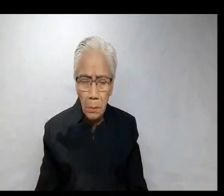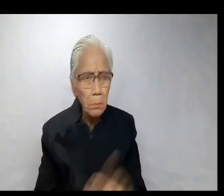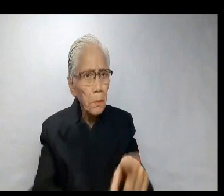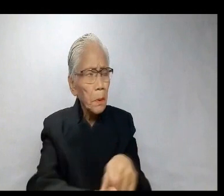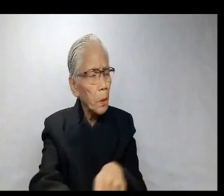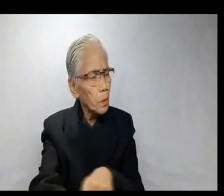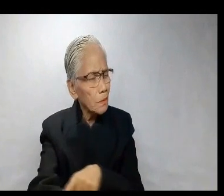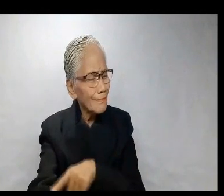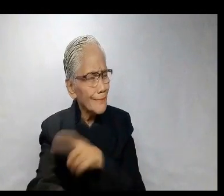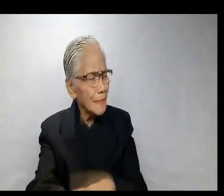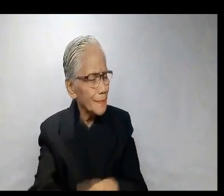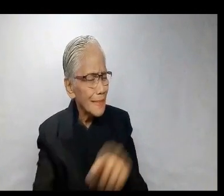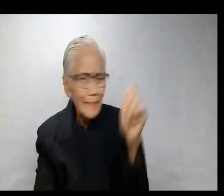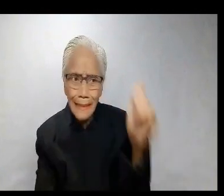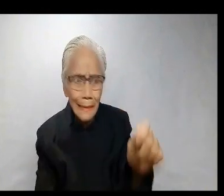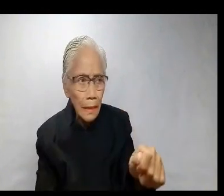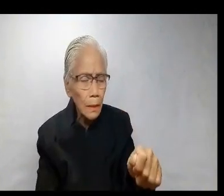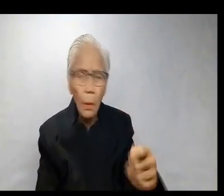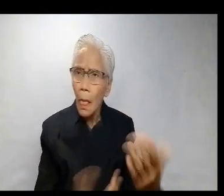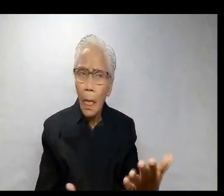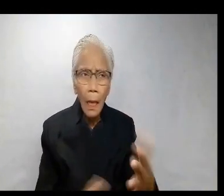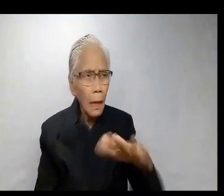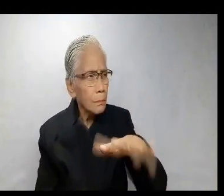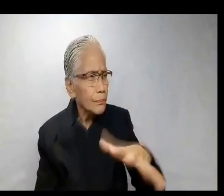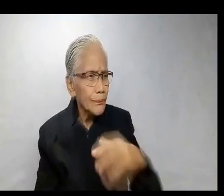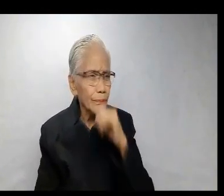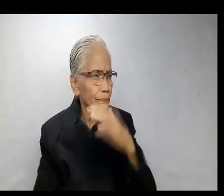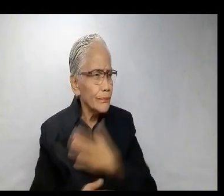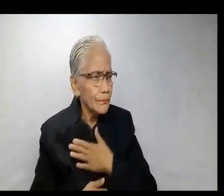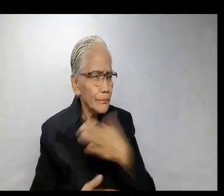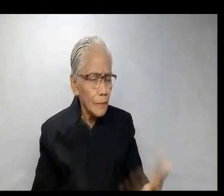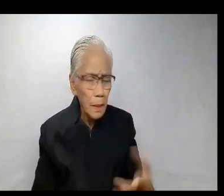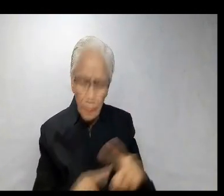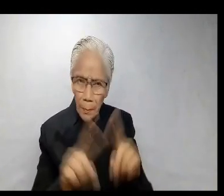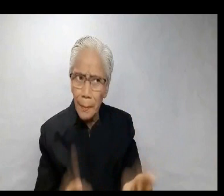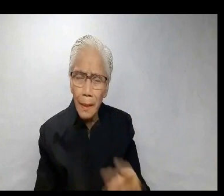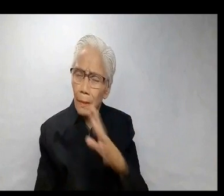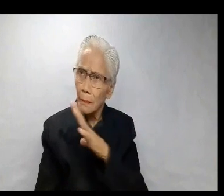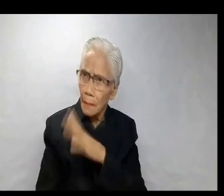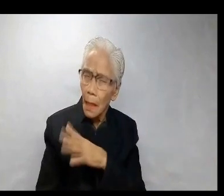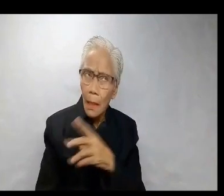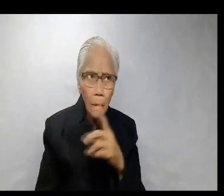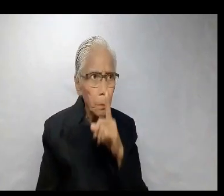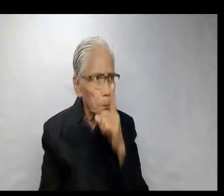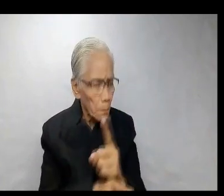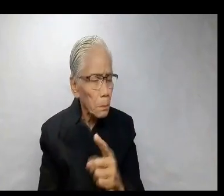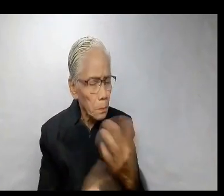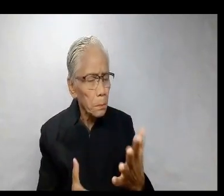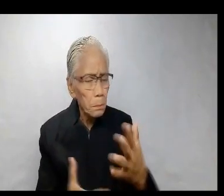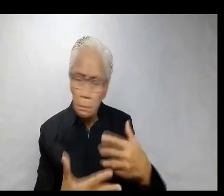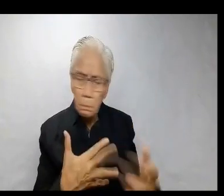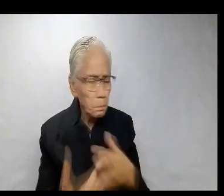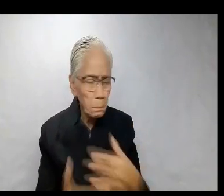a long time the judge was unwilling, but eventually he thought, while it is true that I neither fear